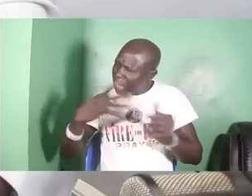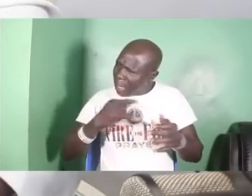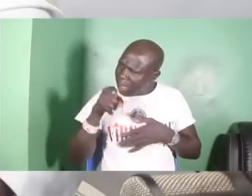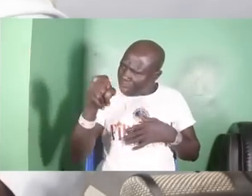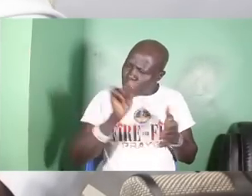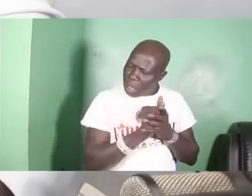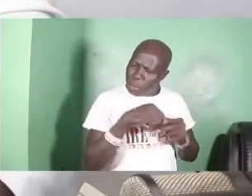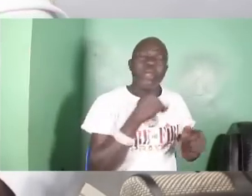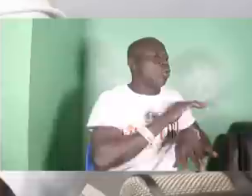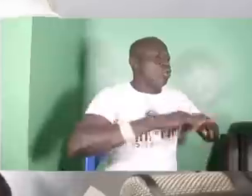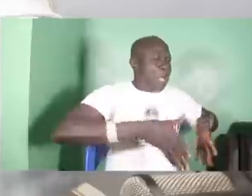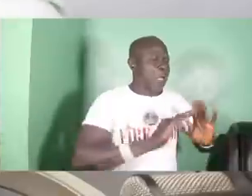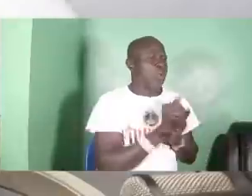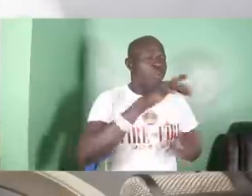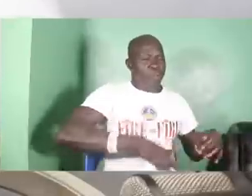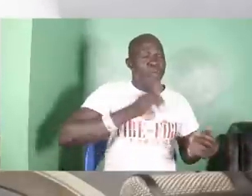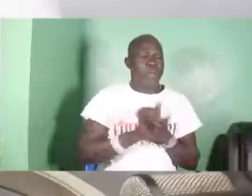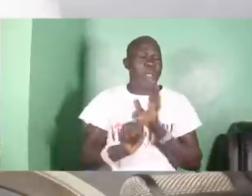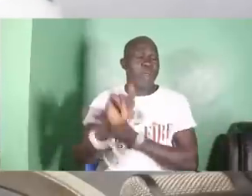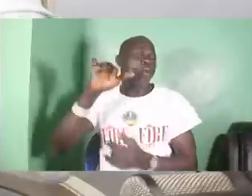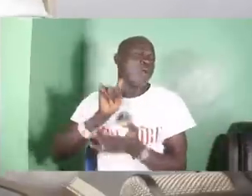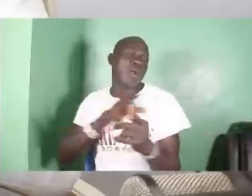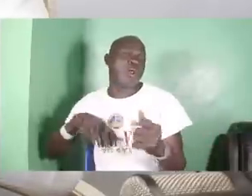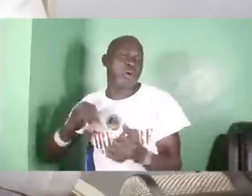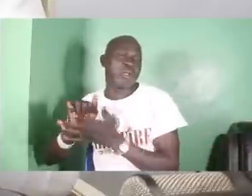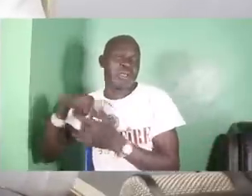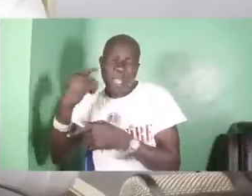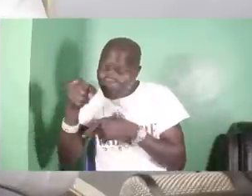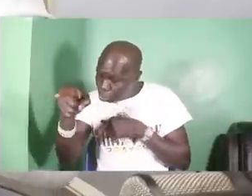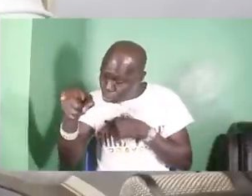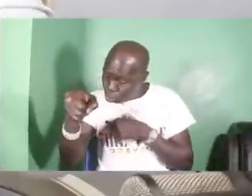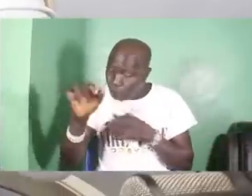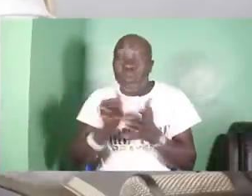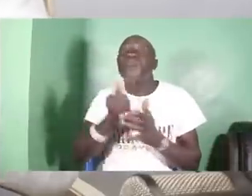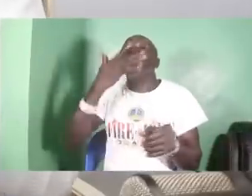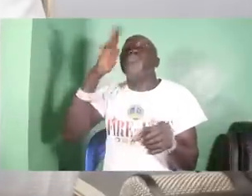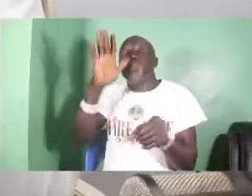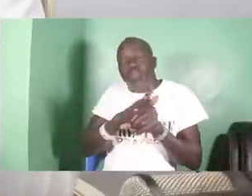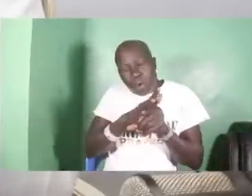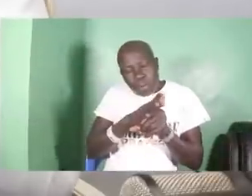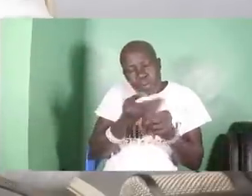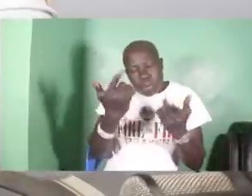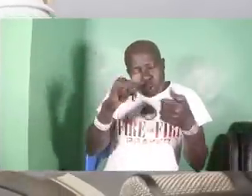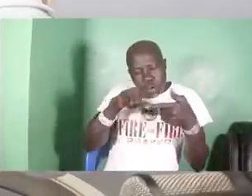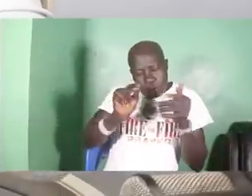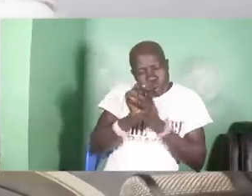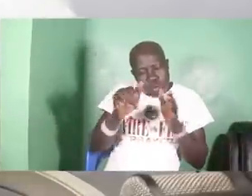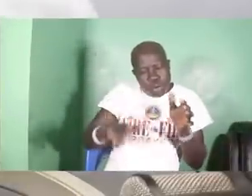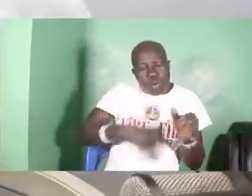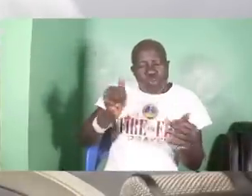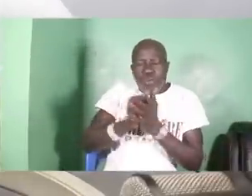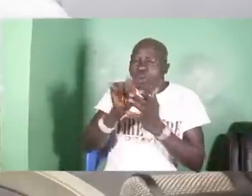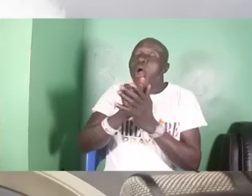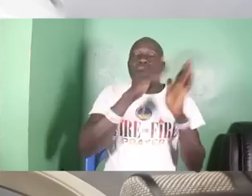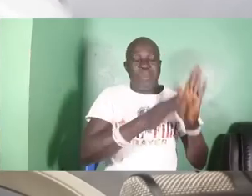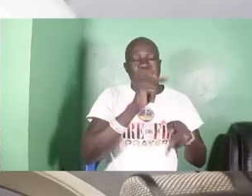It's woman like you that make it not to be fulfilled. Amo Oluwa ni ki so pe. But the Lord asked me to tell you. Ileri ase. Ileri ase